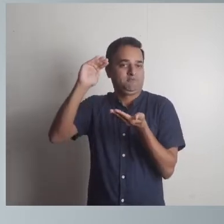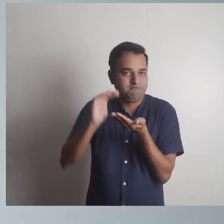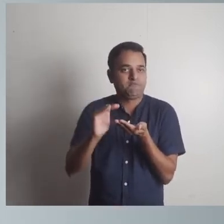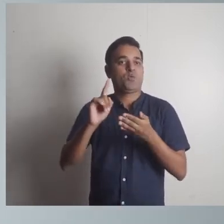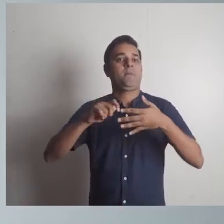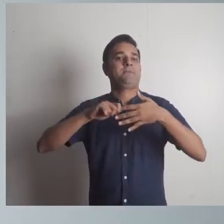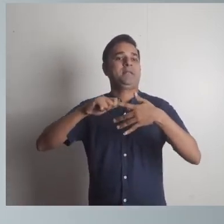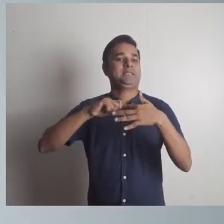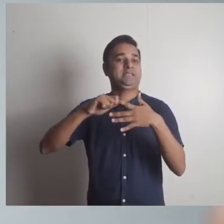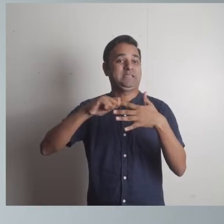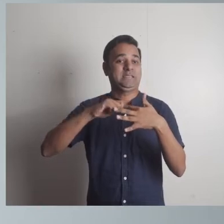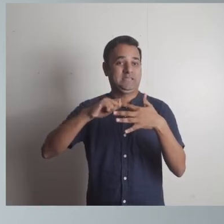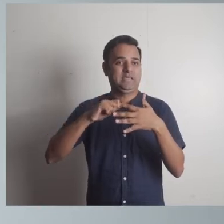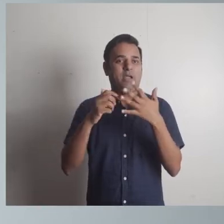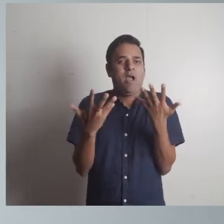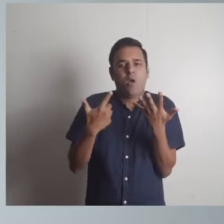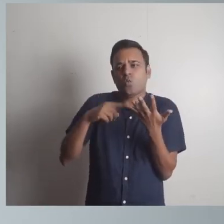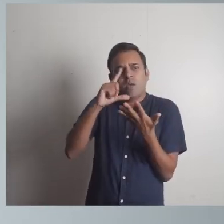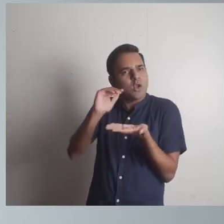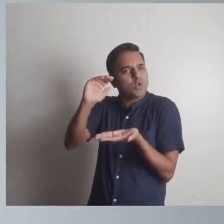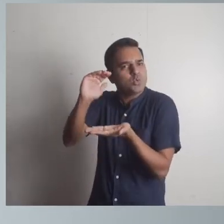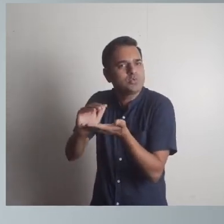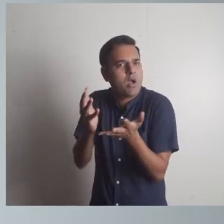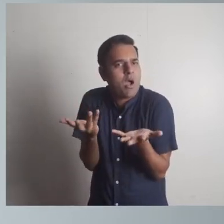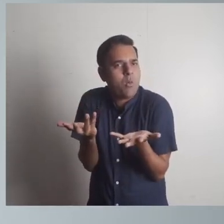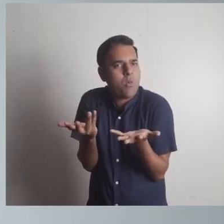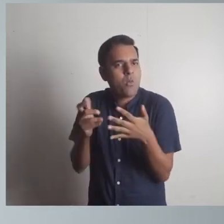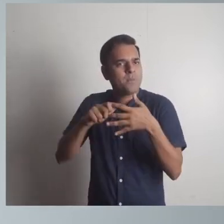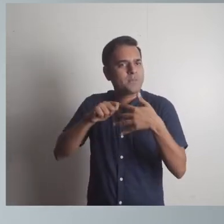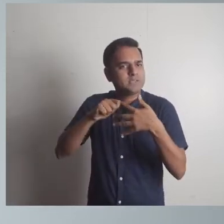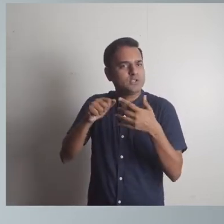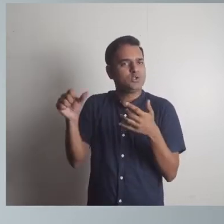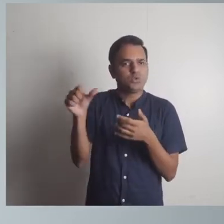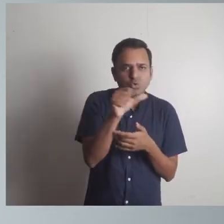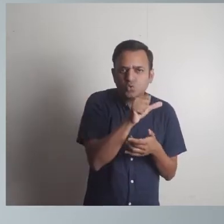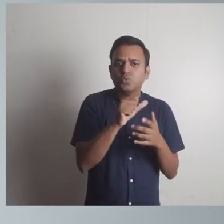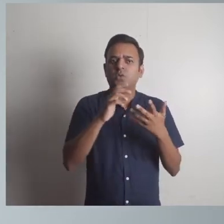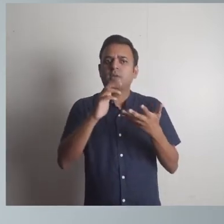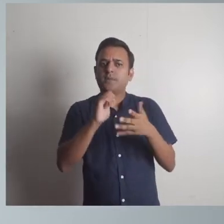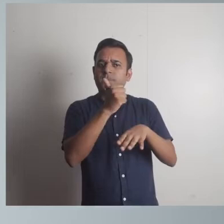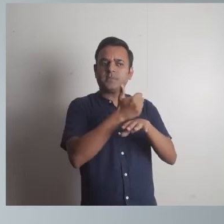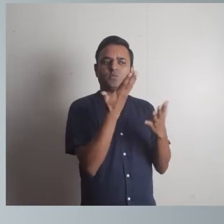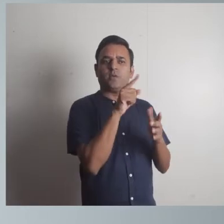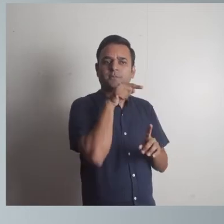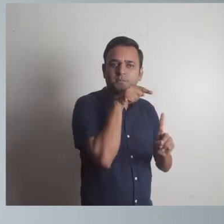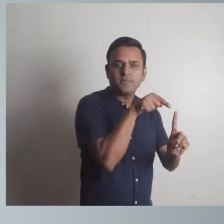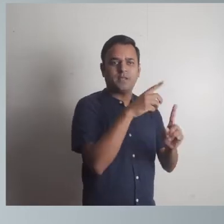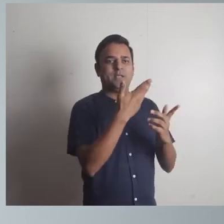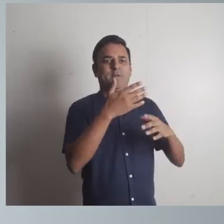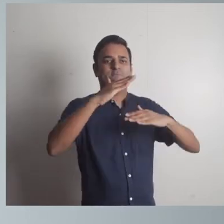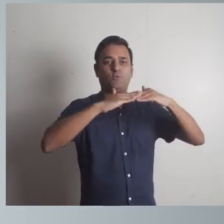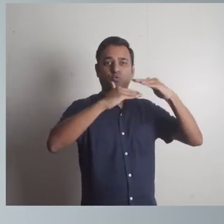same time as we're saying we don't like fossil fuels? So we're making some really unhealthy choices and then we're going, but this